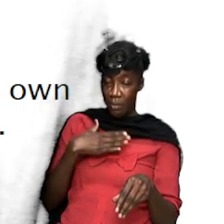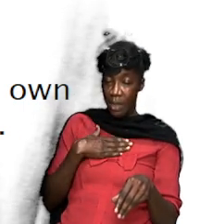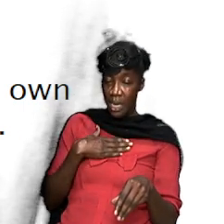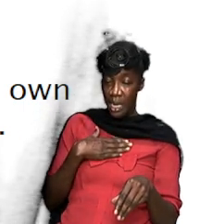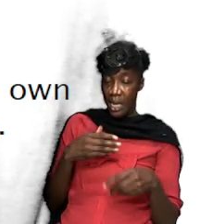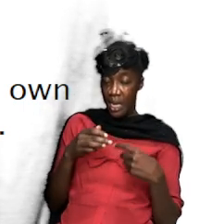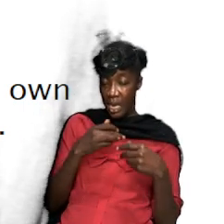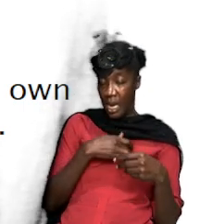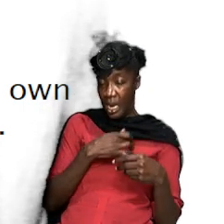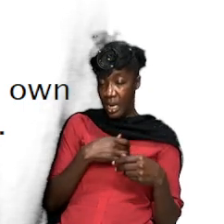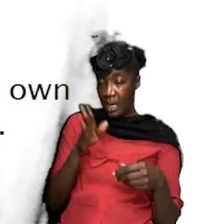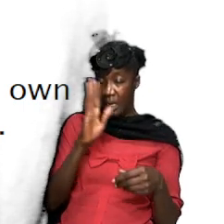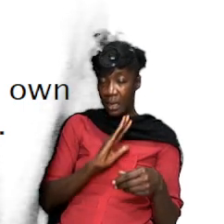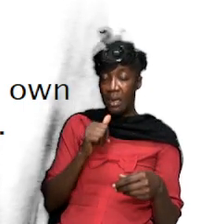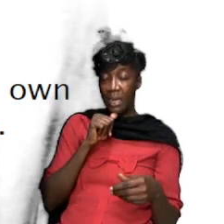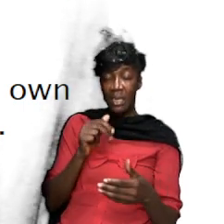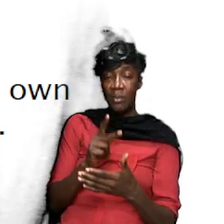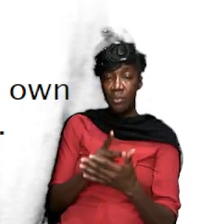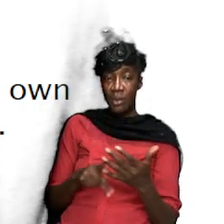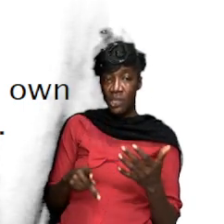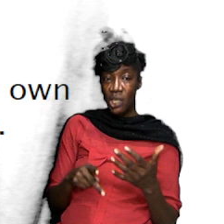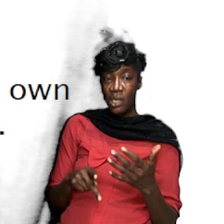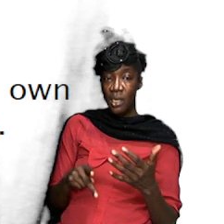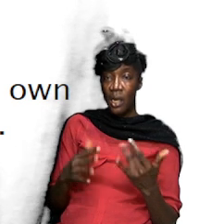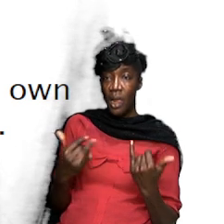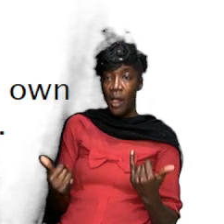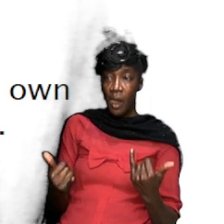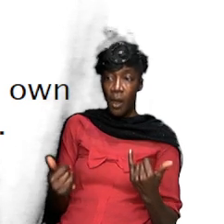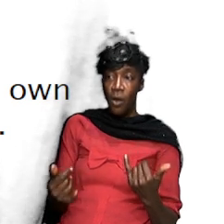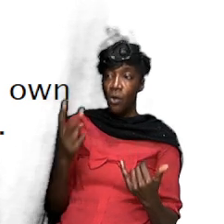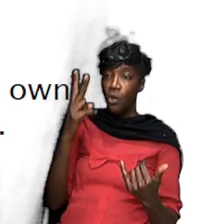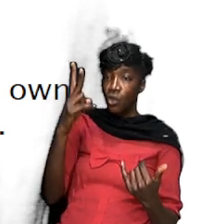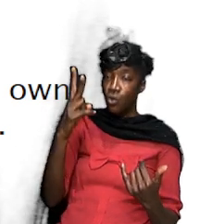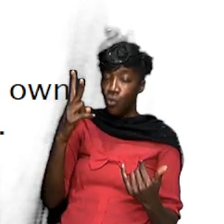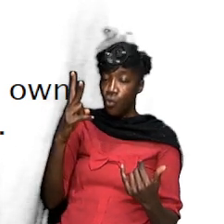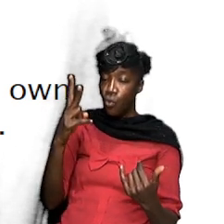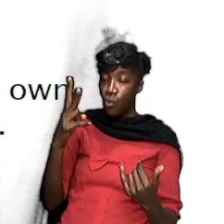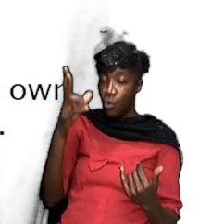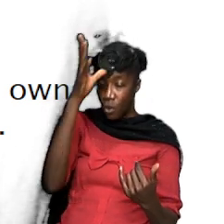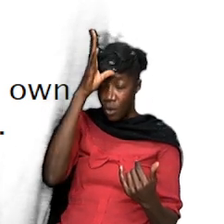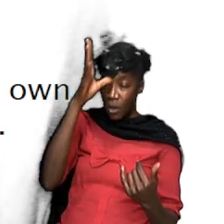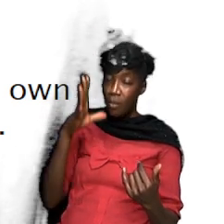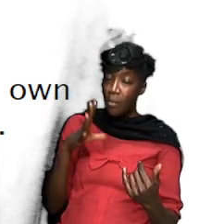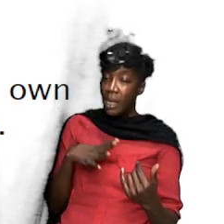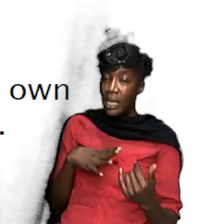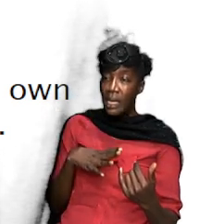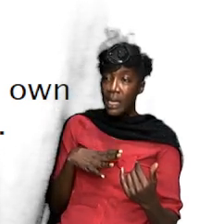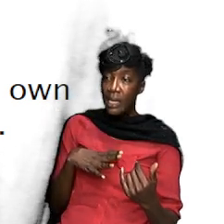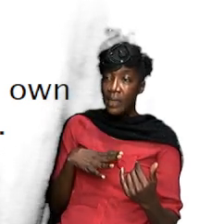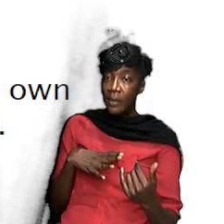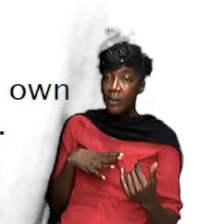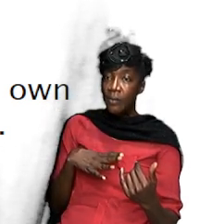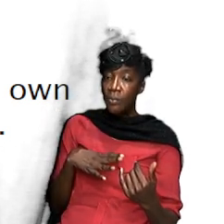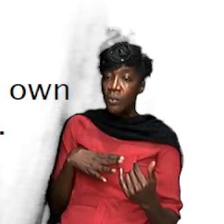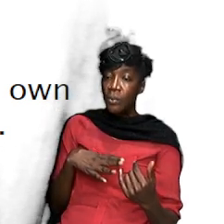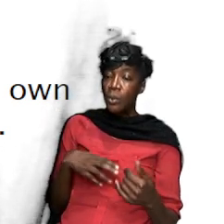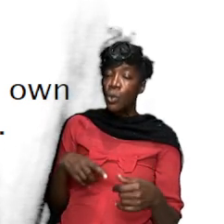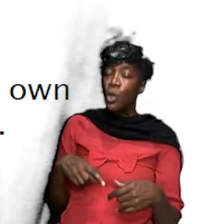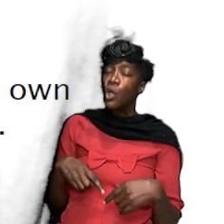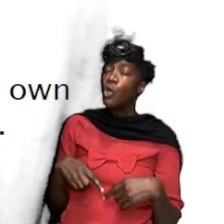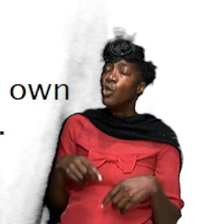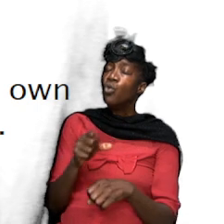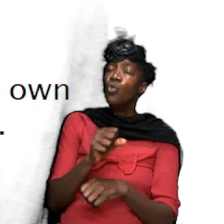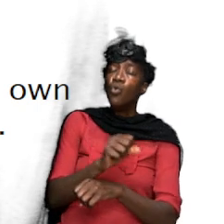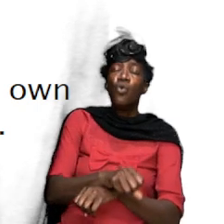God is not partial. But it was how both men approached their godly